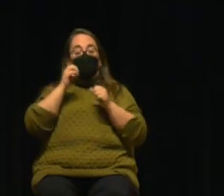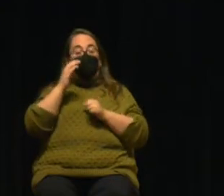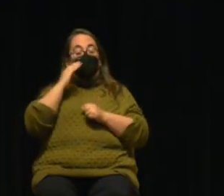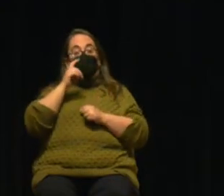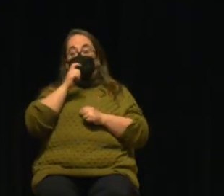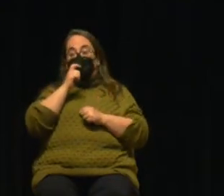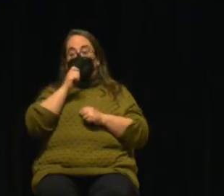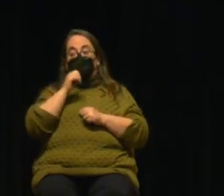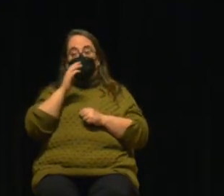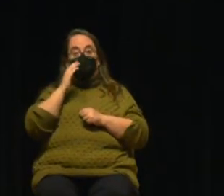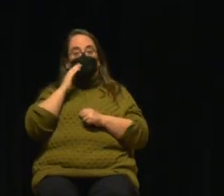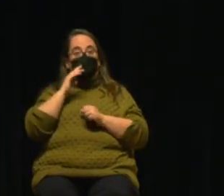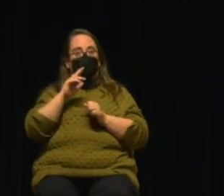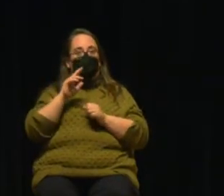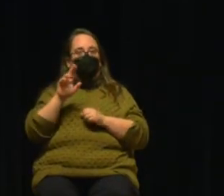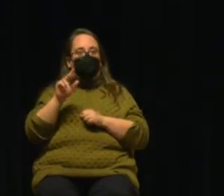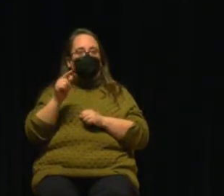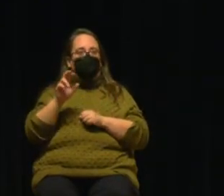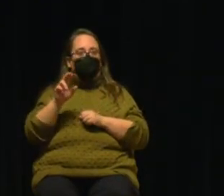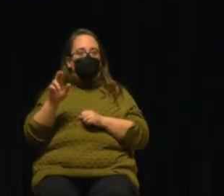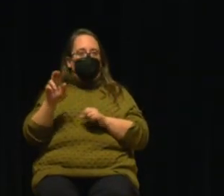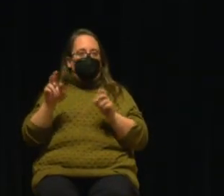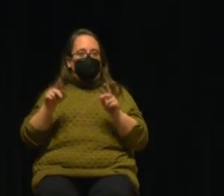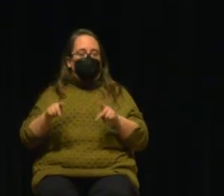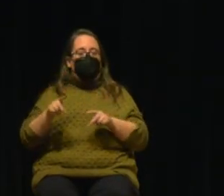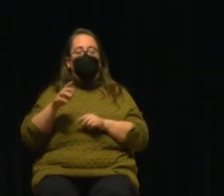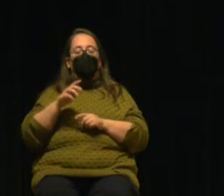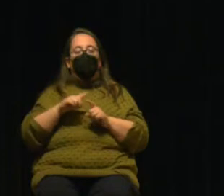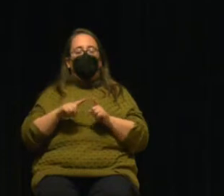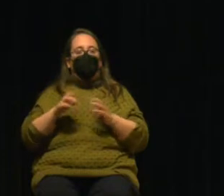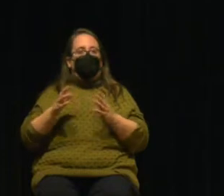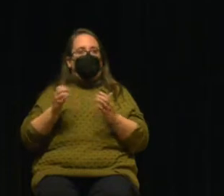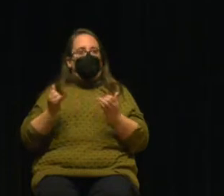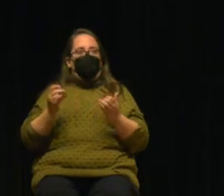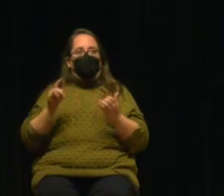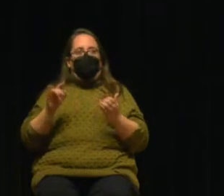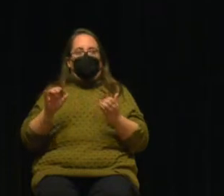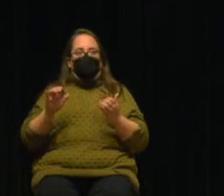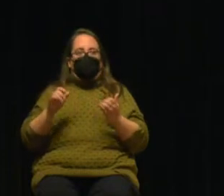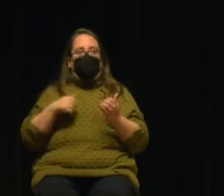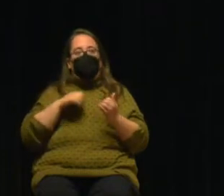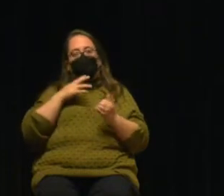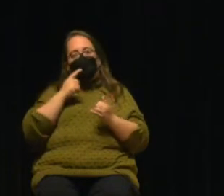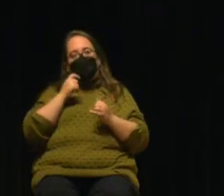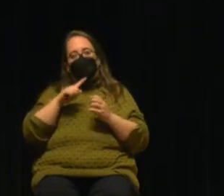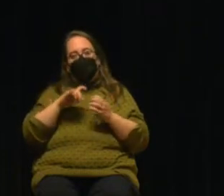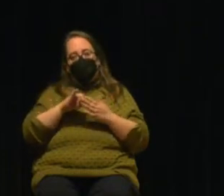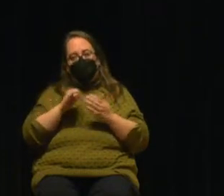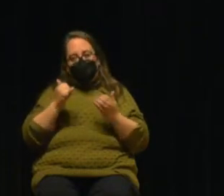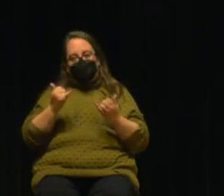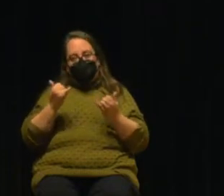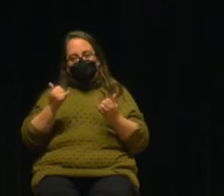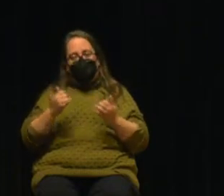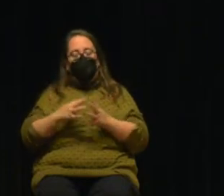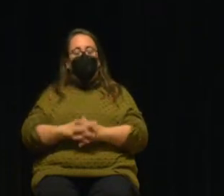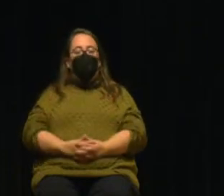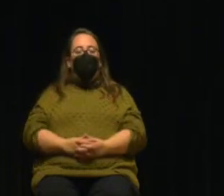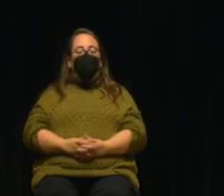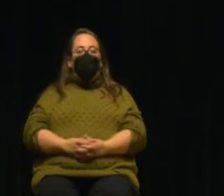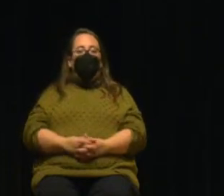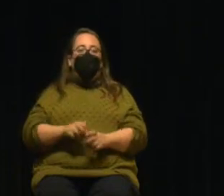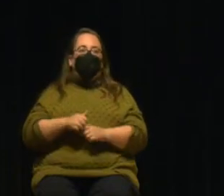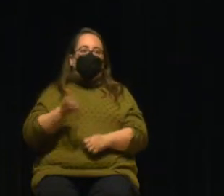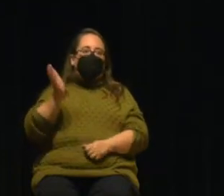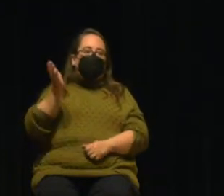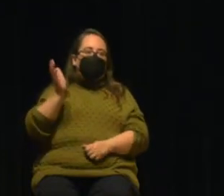was. I knew he was this Underground Railroad figure. And yet here he was in public, right? This is, I talked a little bit about this today. He's making